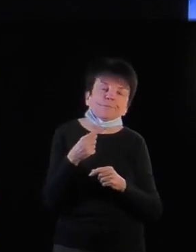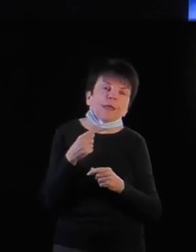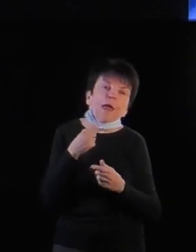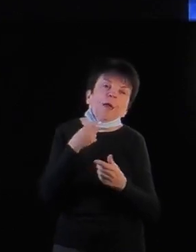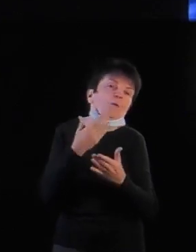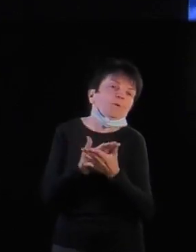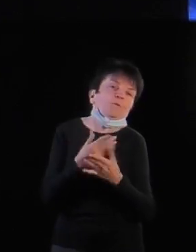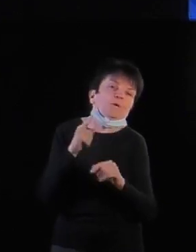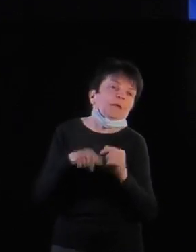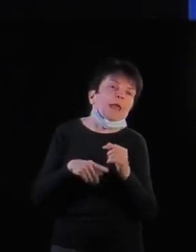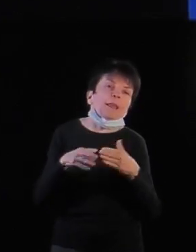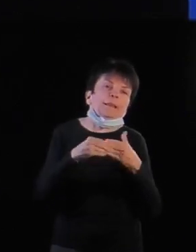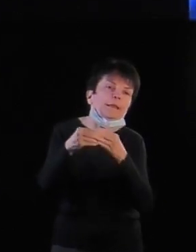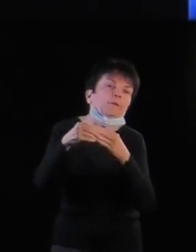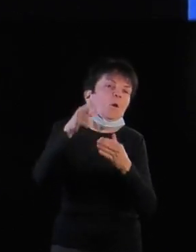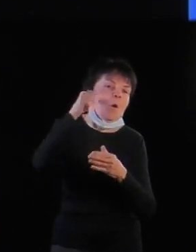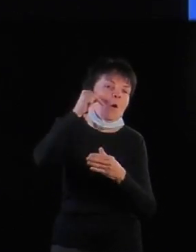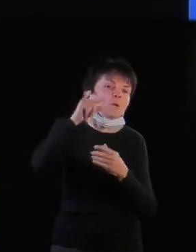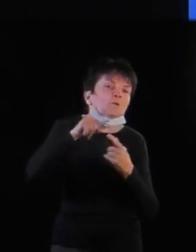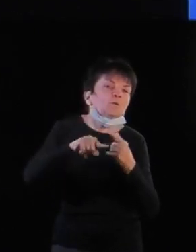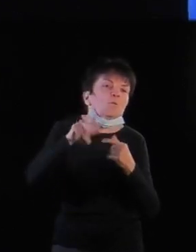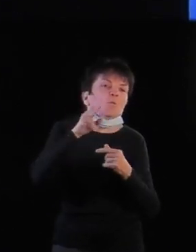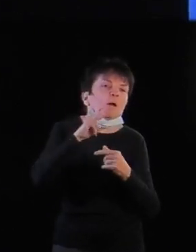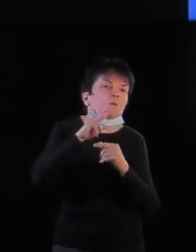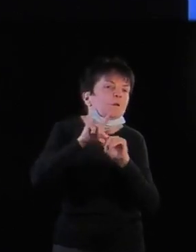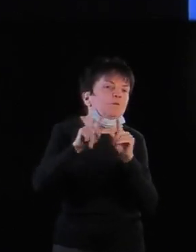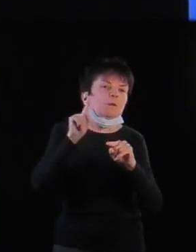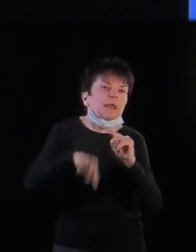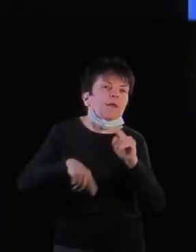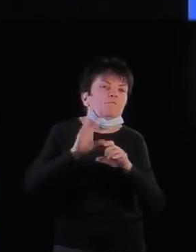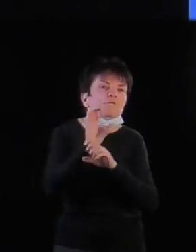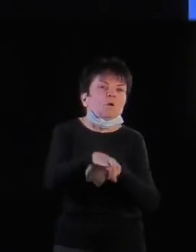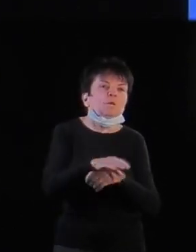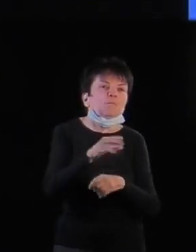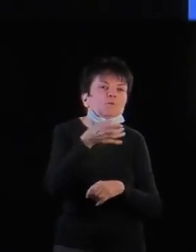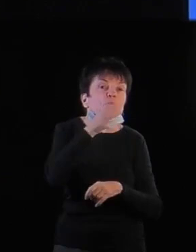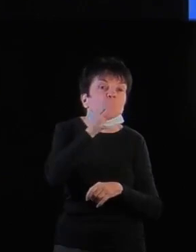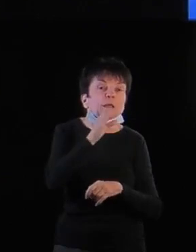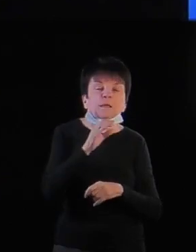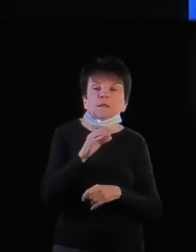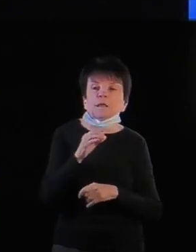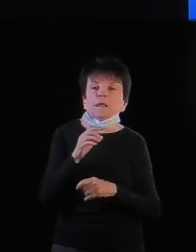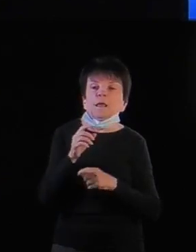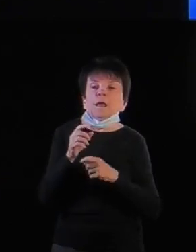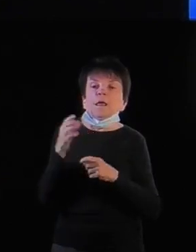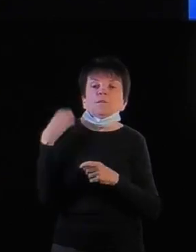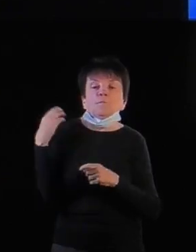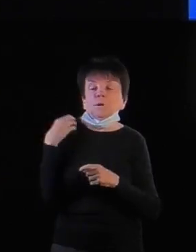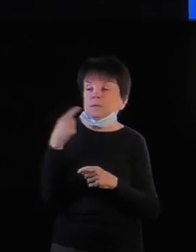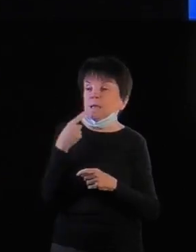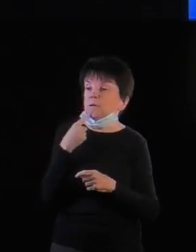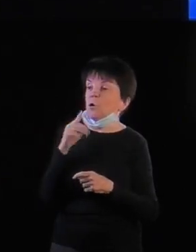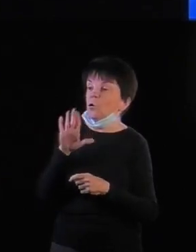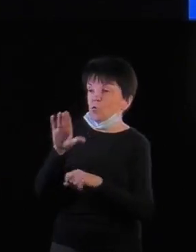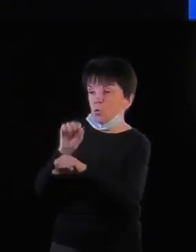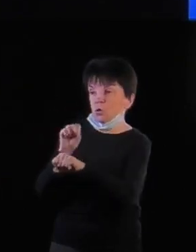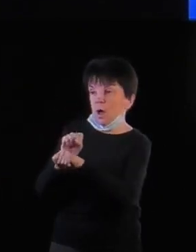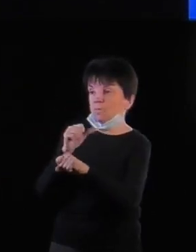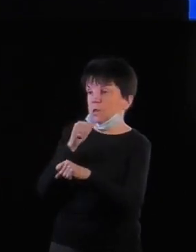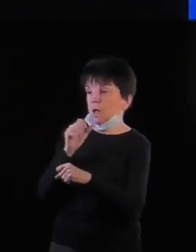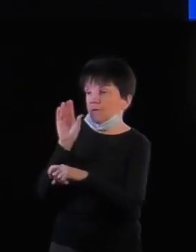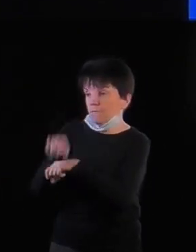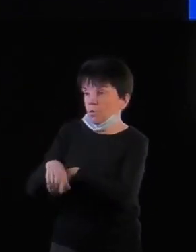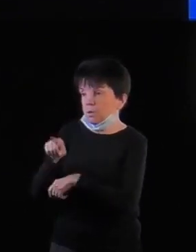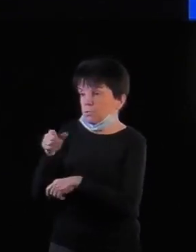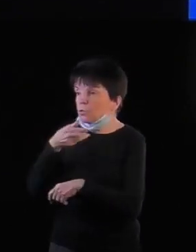make him drink," he said to the manager. And the manager replied, "Your job is not to make him